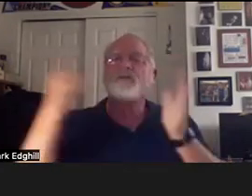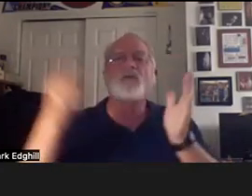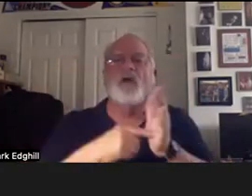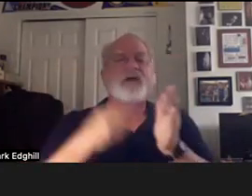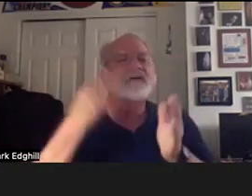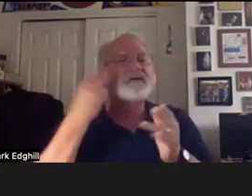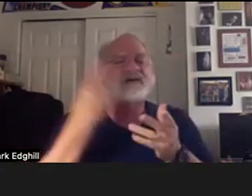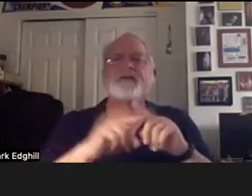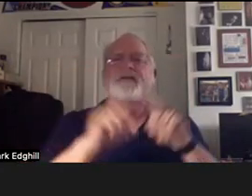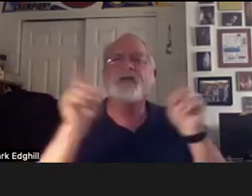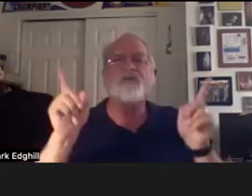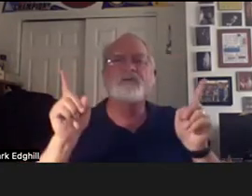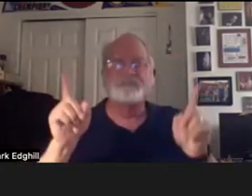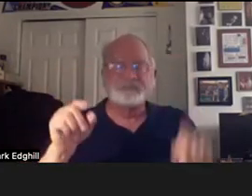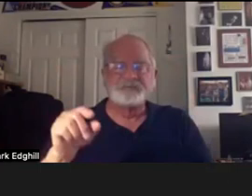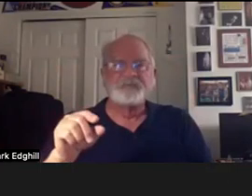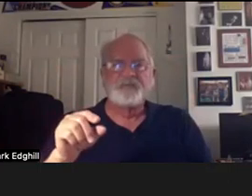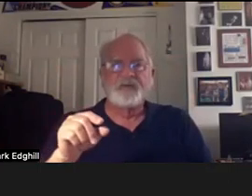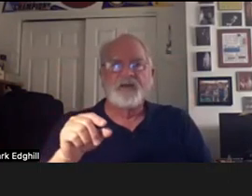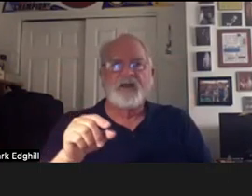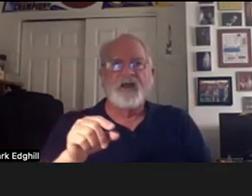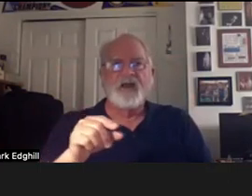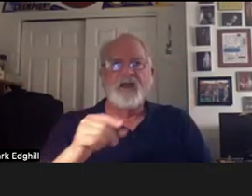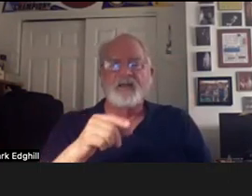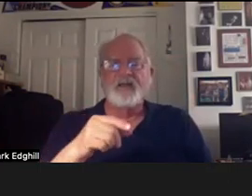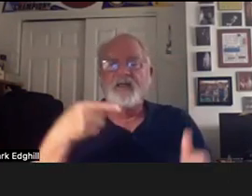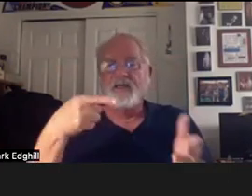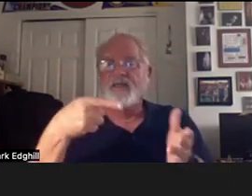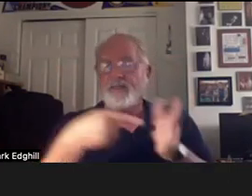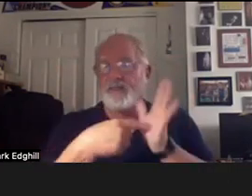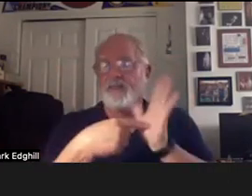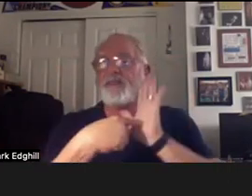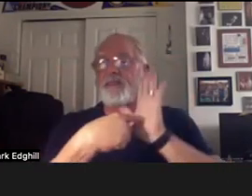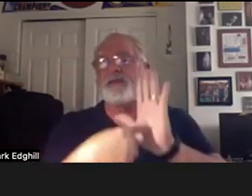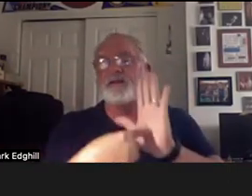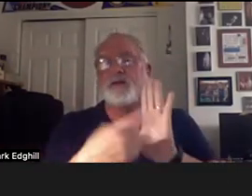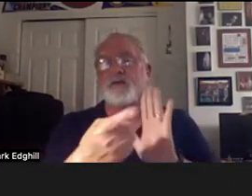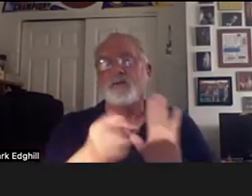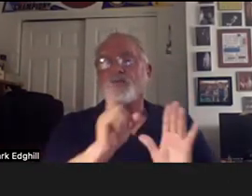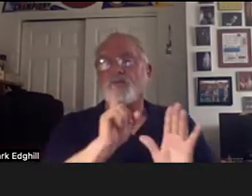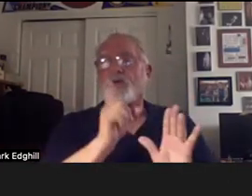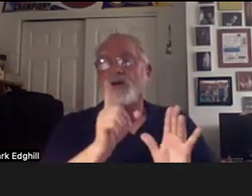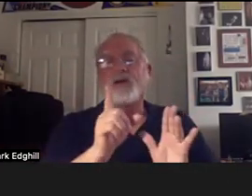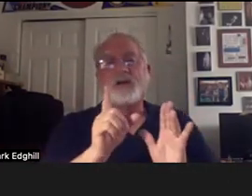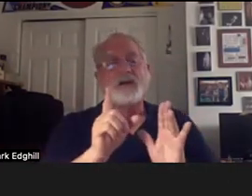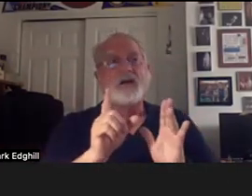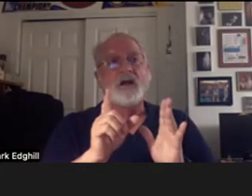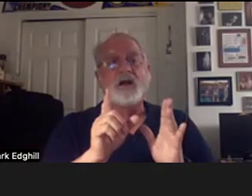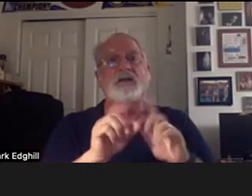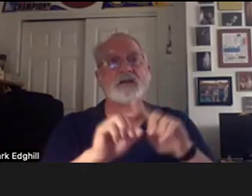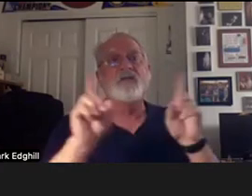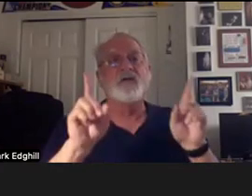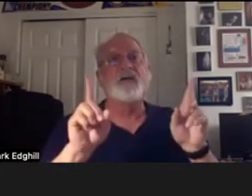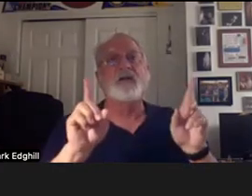you know, just visiting the museum, I go every once in a while just to see some different things. This show was really, and this